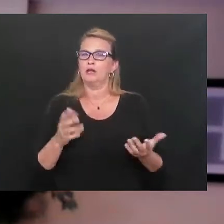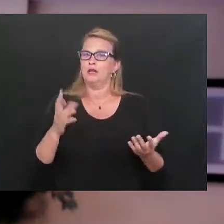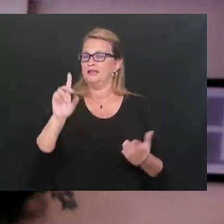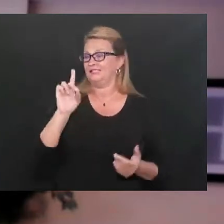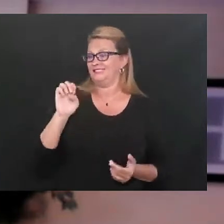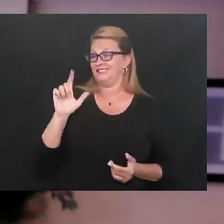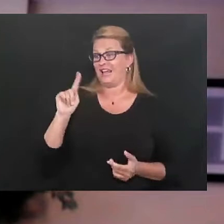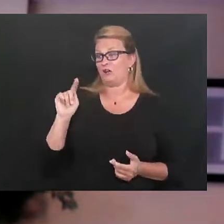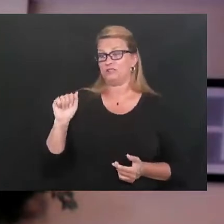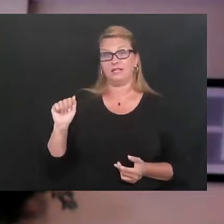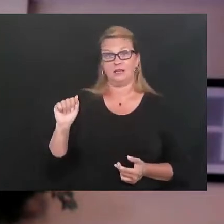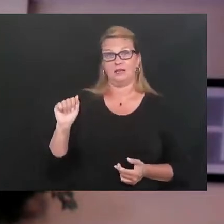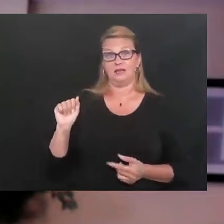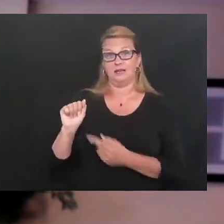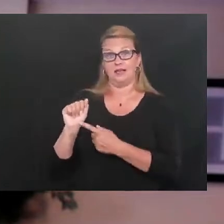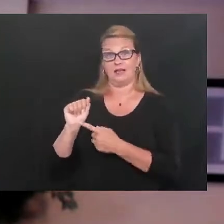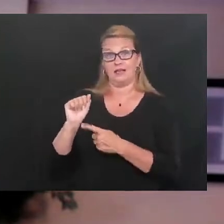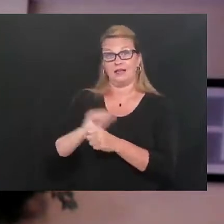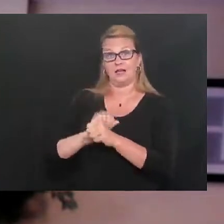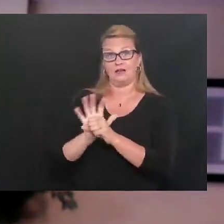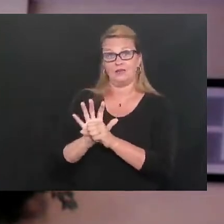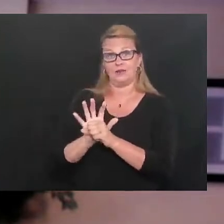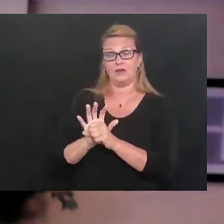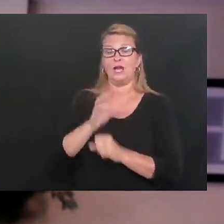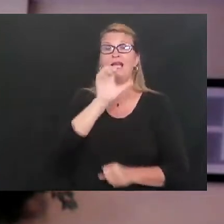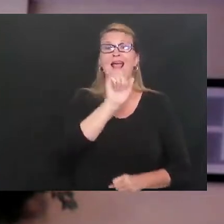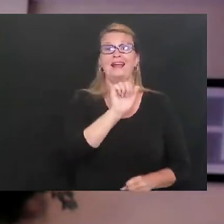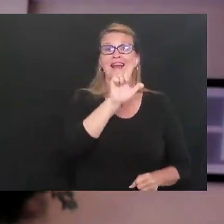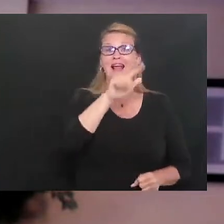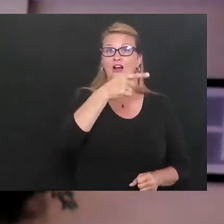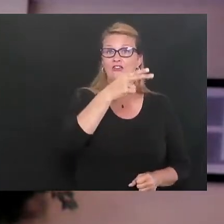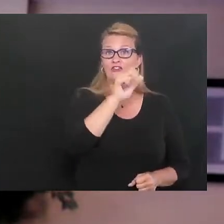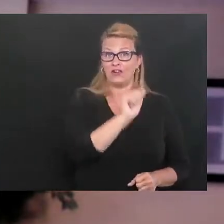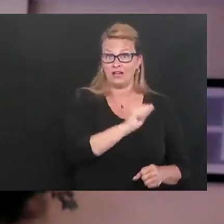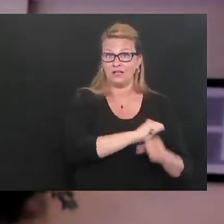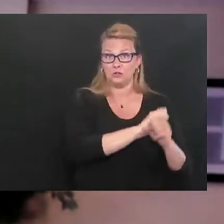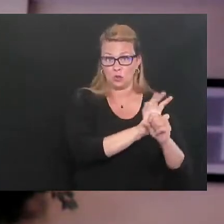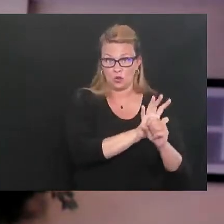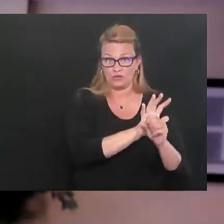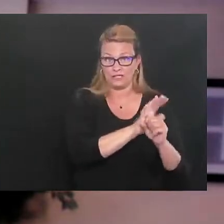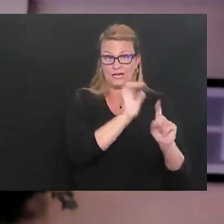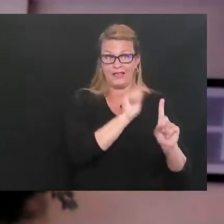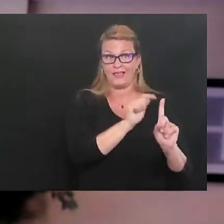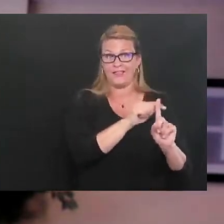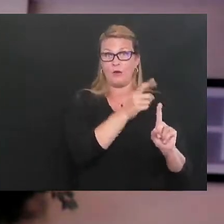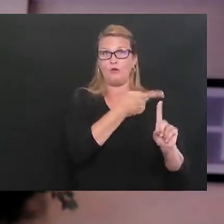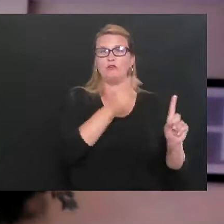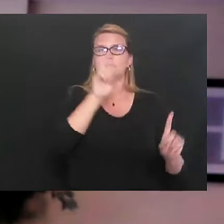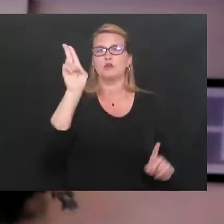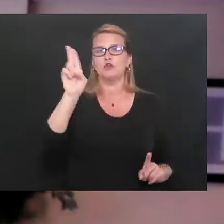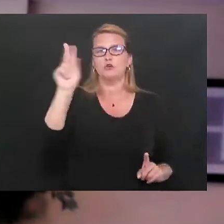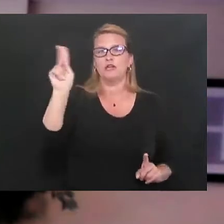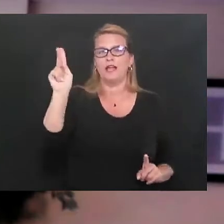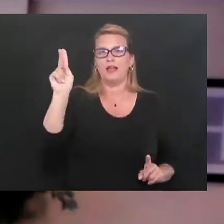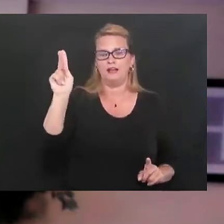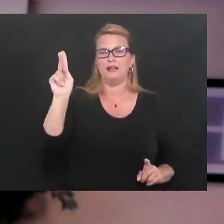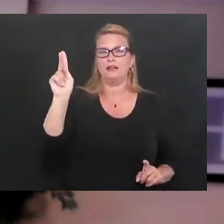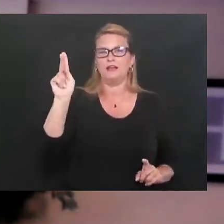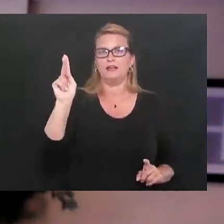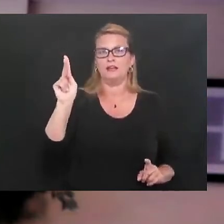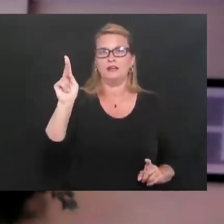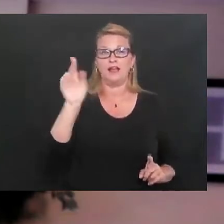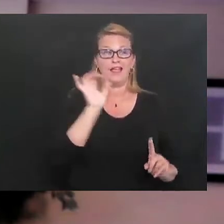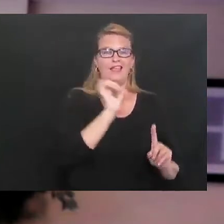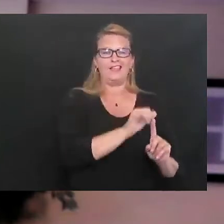Delta variant, or the Alpha variant, the variant from the United Kingdom, the UK variant, which is the